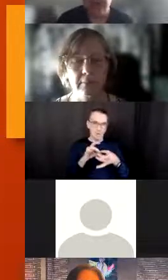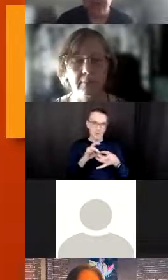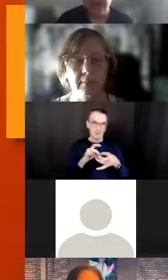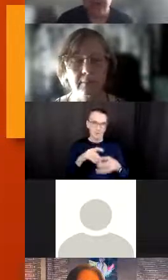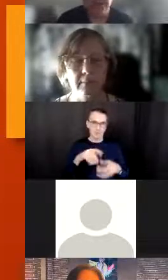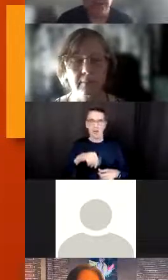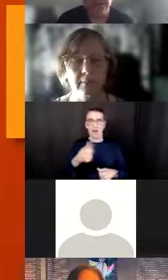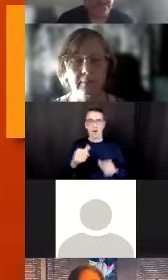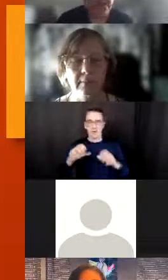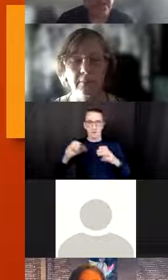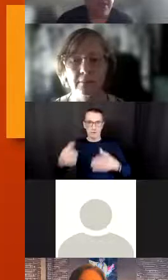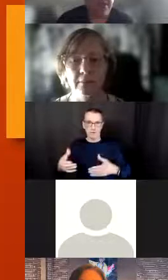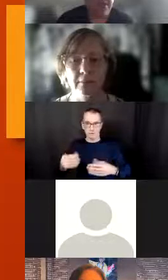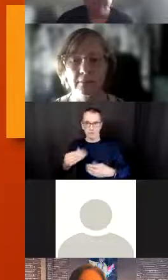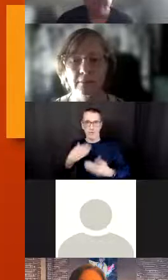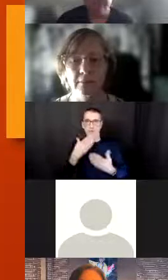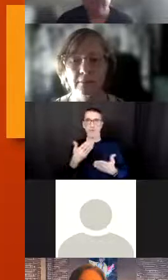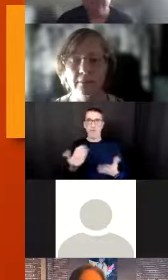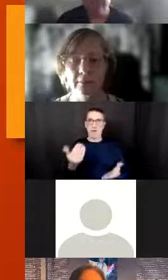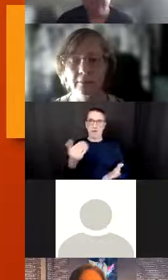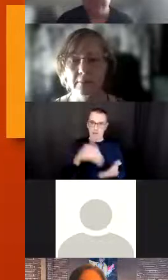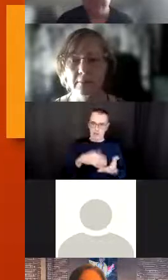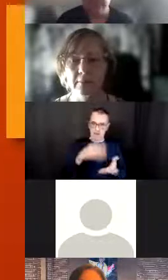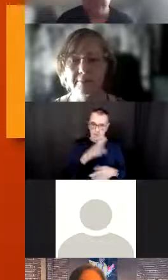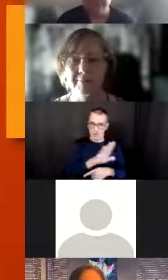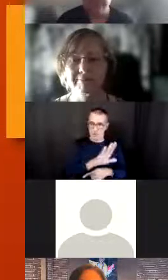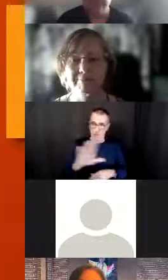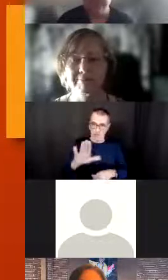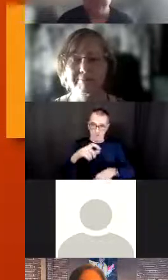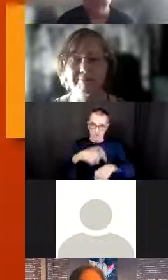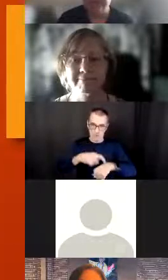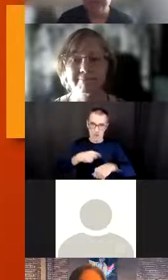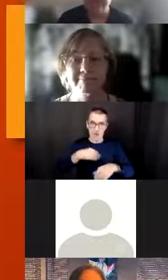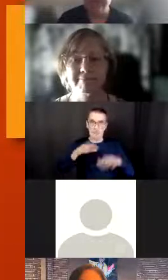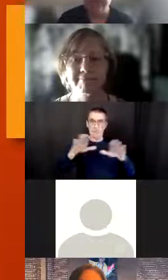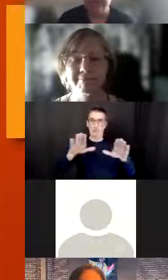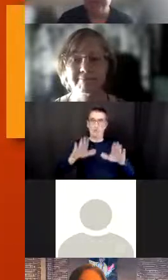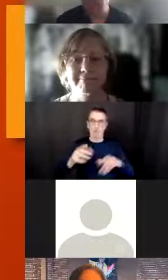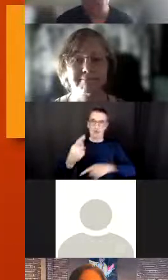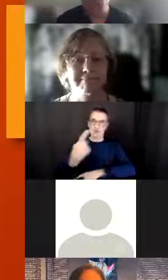groups. Thank you again. We thank you for your time and have a great day.